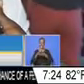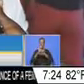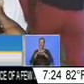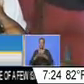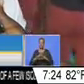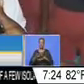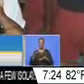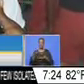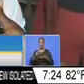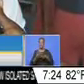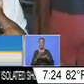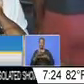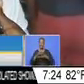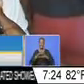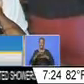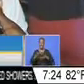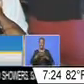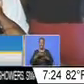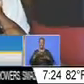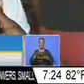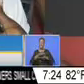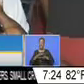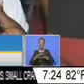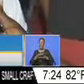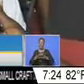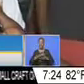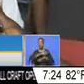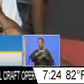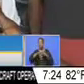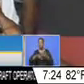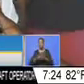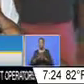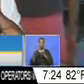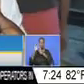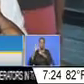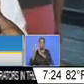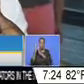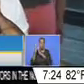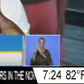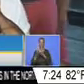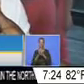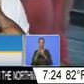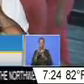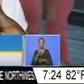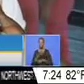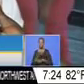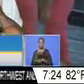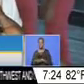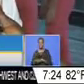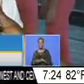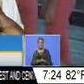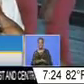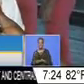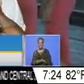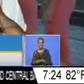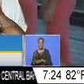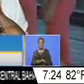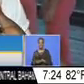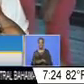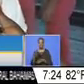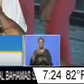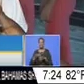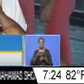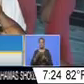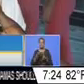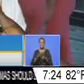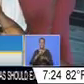the entire about the Bahamas, as much as we can cover it in terms of that has the facilities to host whatever events that we can house from an international perspective,